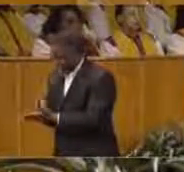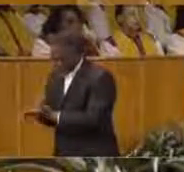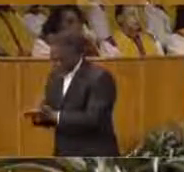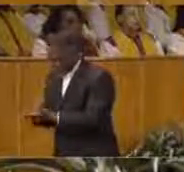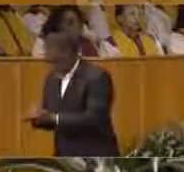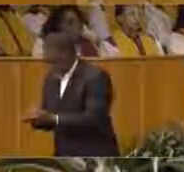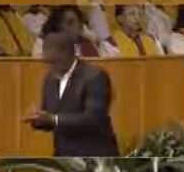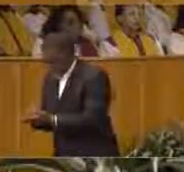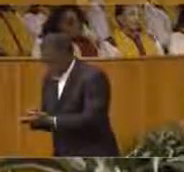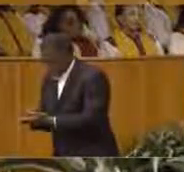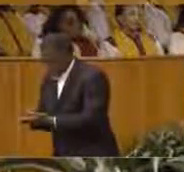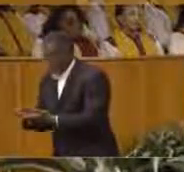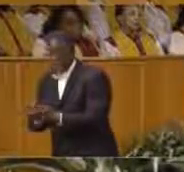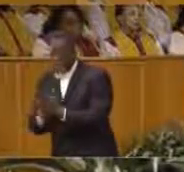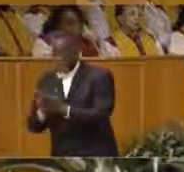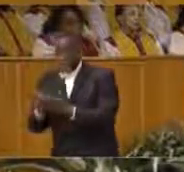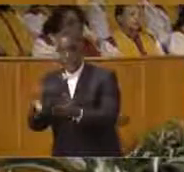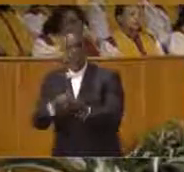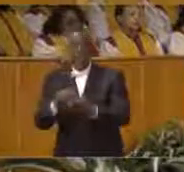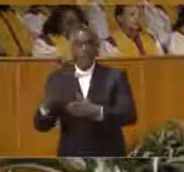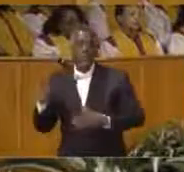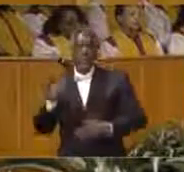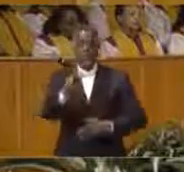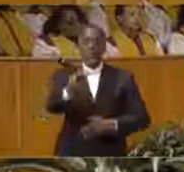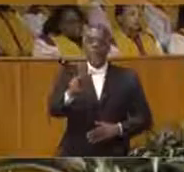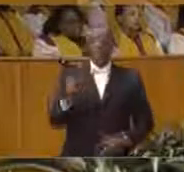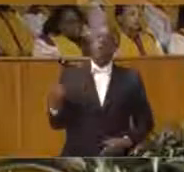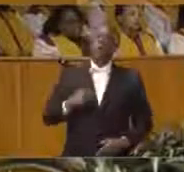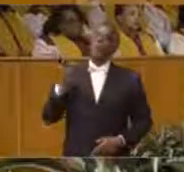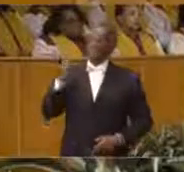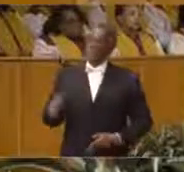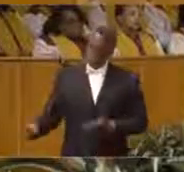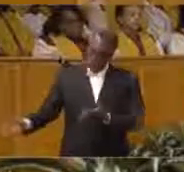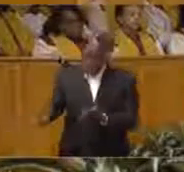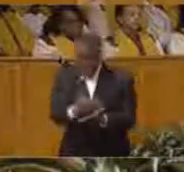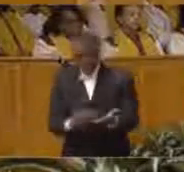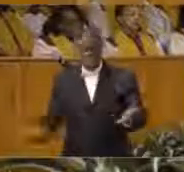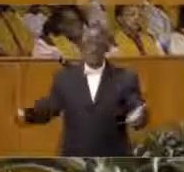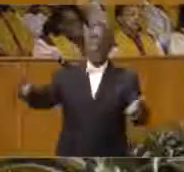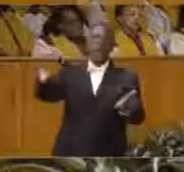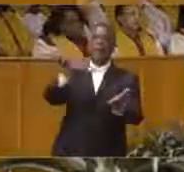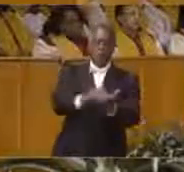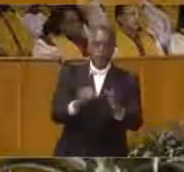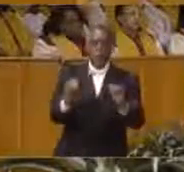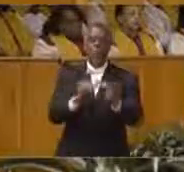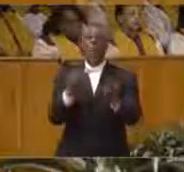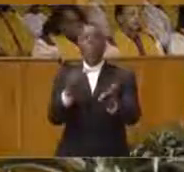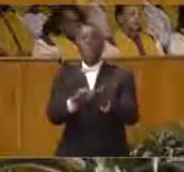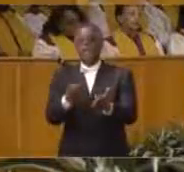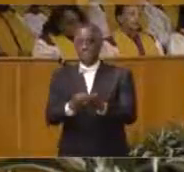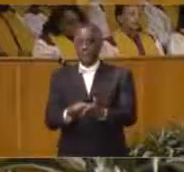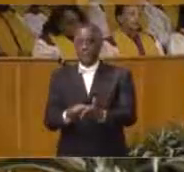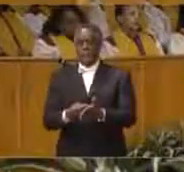And then they came back out and said, we need to pass the tray one more again. You ever been to